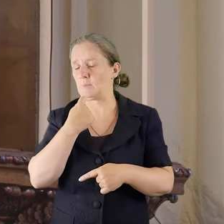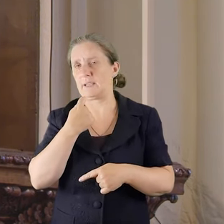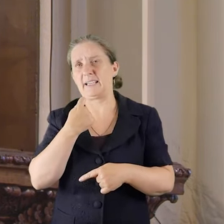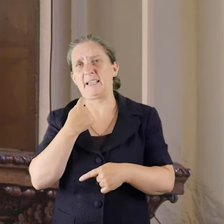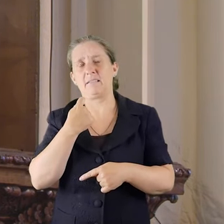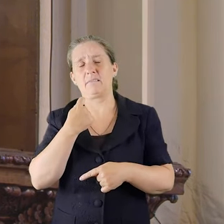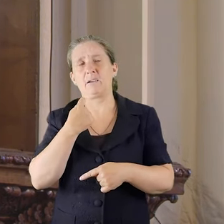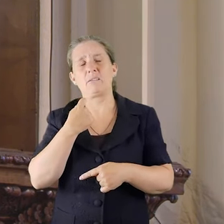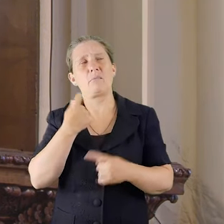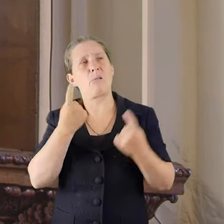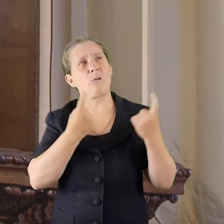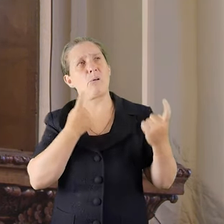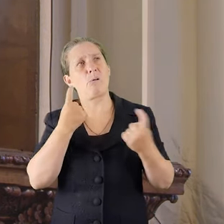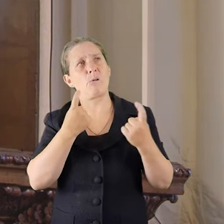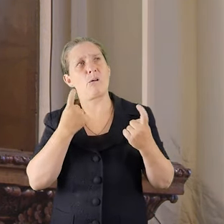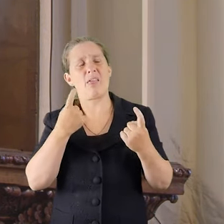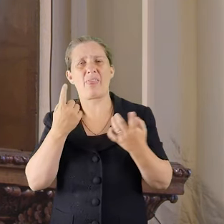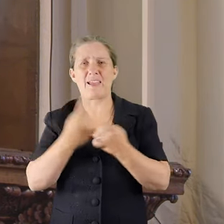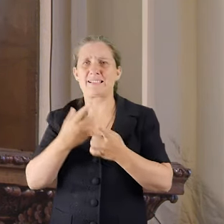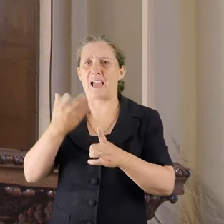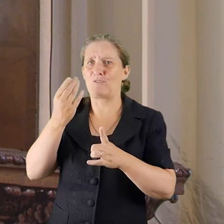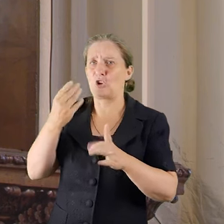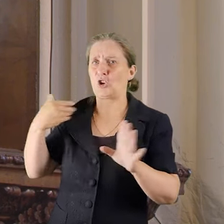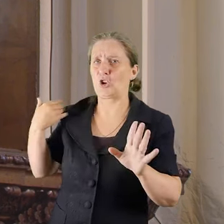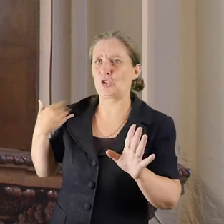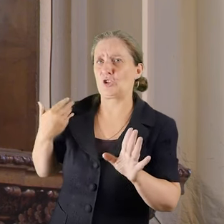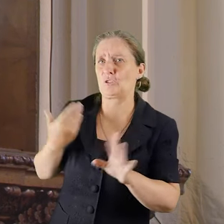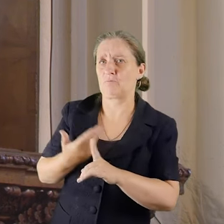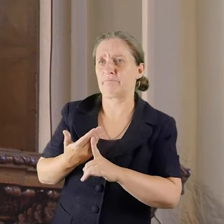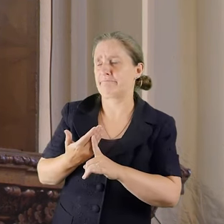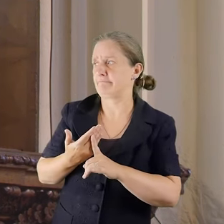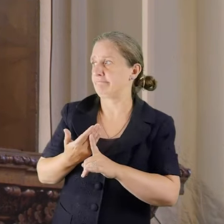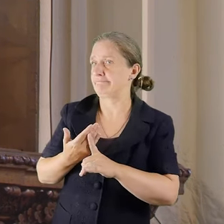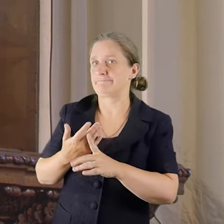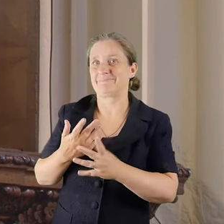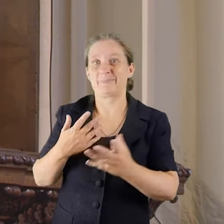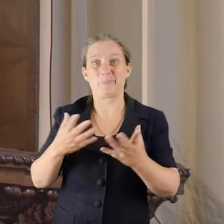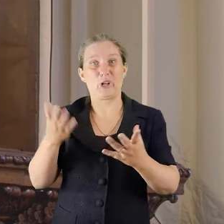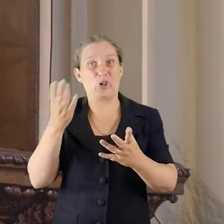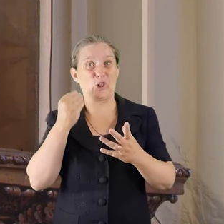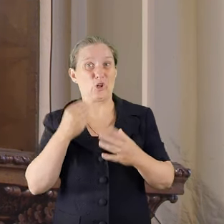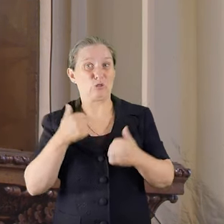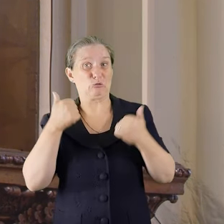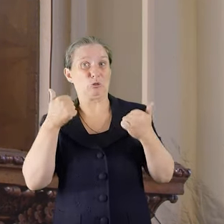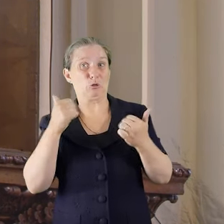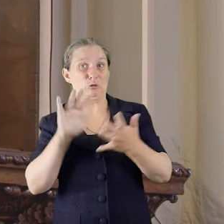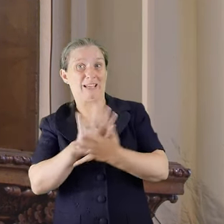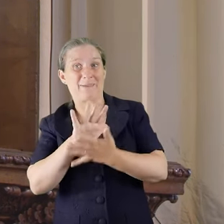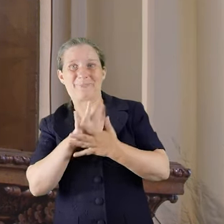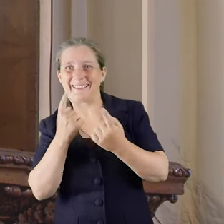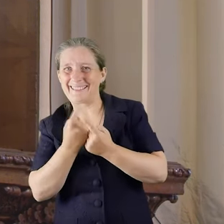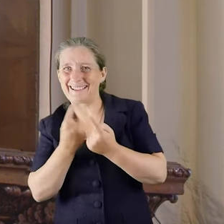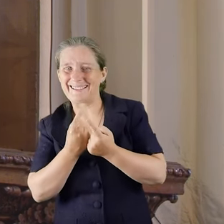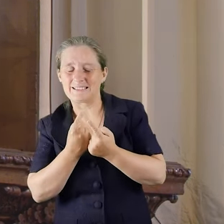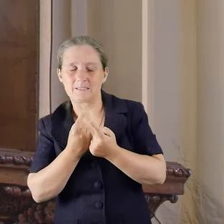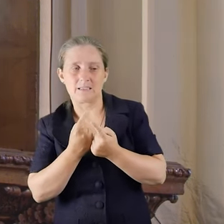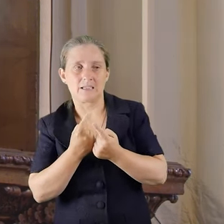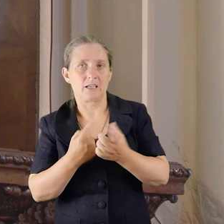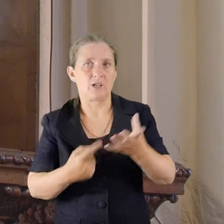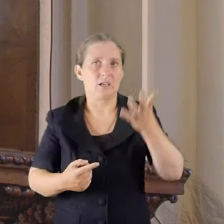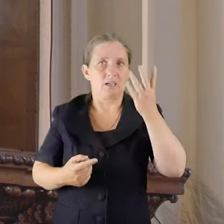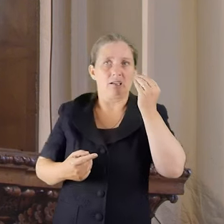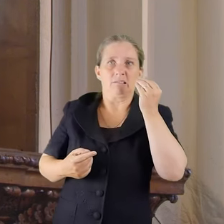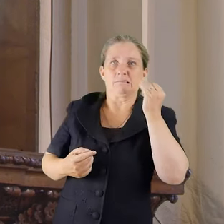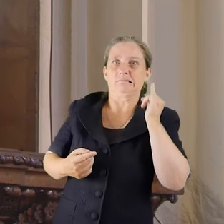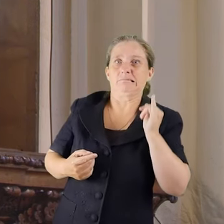reflecting on the lessons we have learnt over our lives. Some of them will be good and happy ones. Others